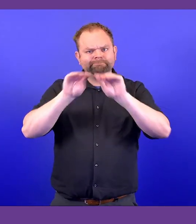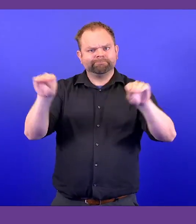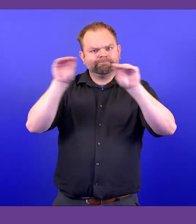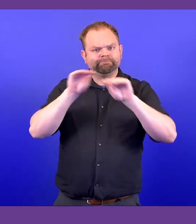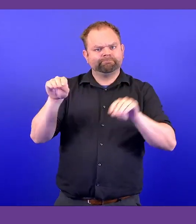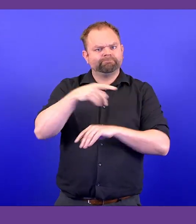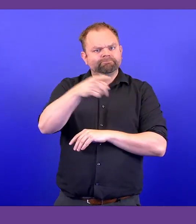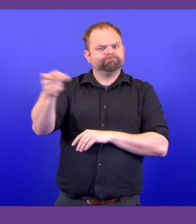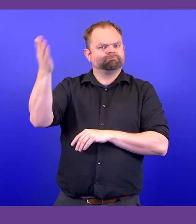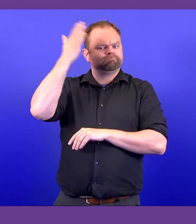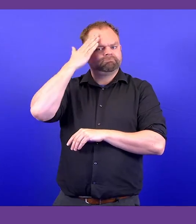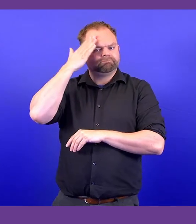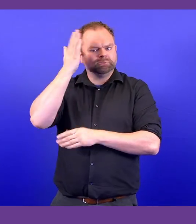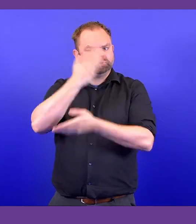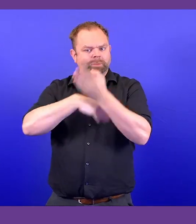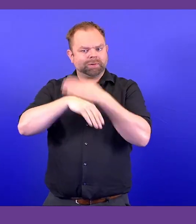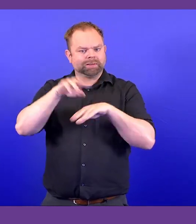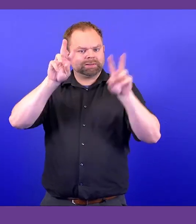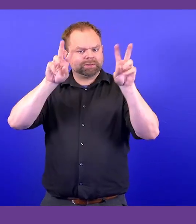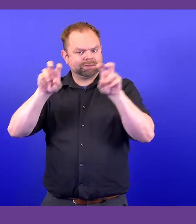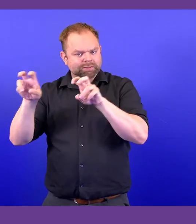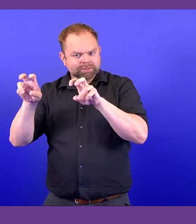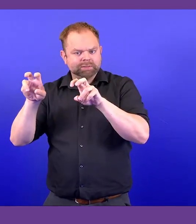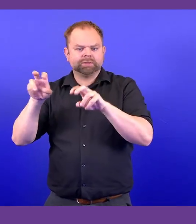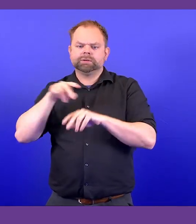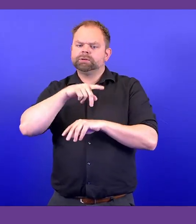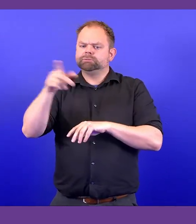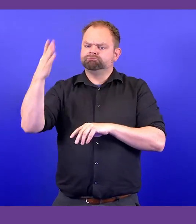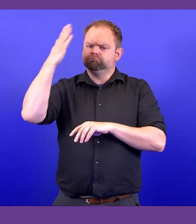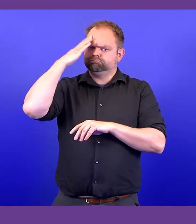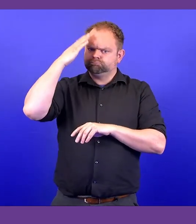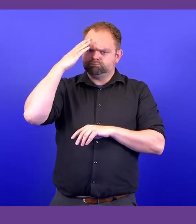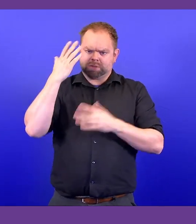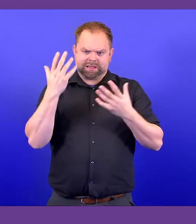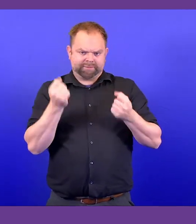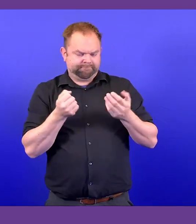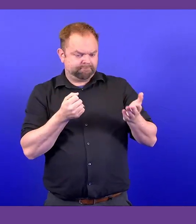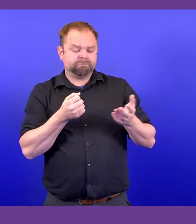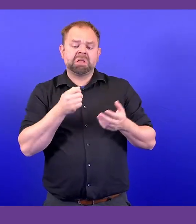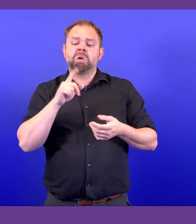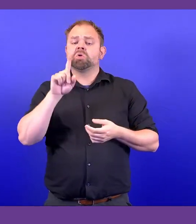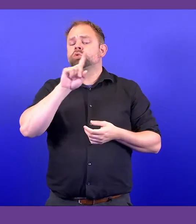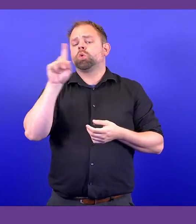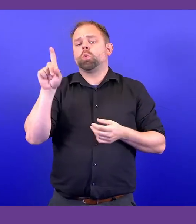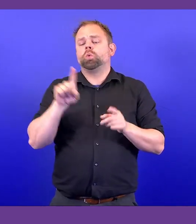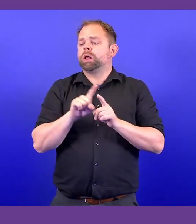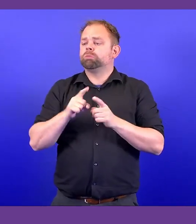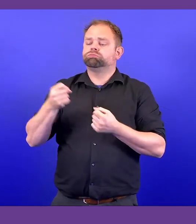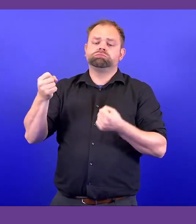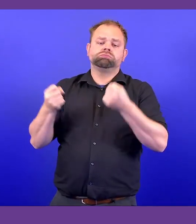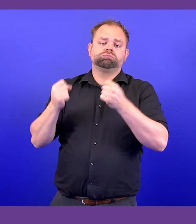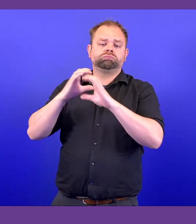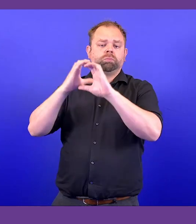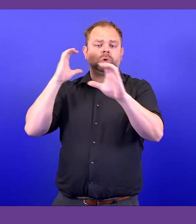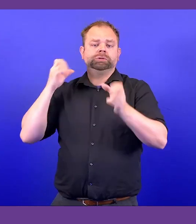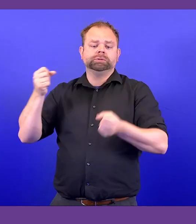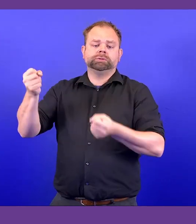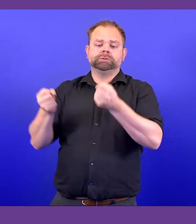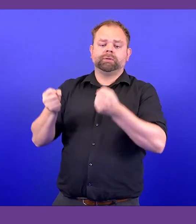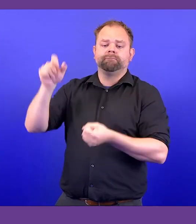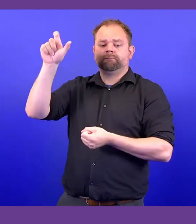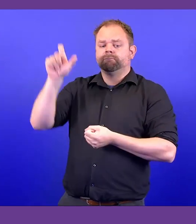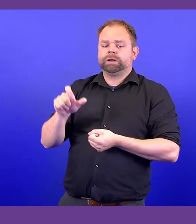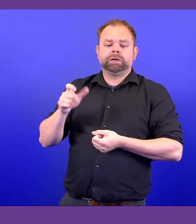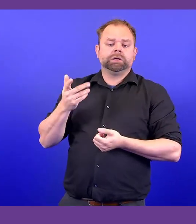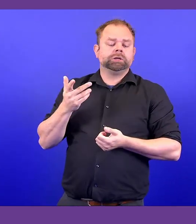office, but the engineers, the planners, the architects. All of them need to know about disability if they're going to deliver a good